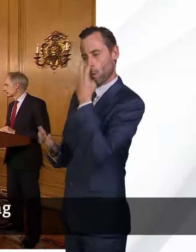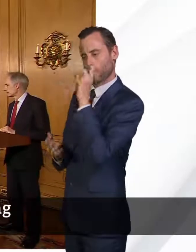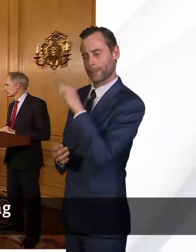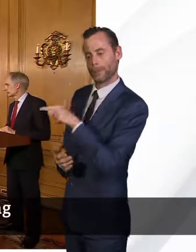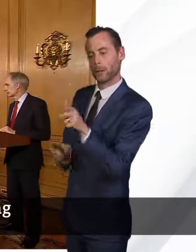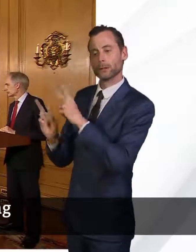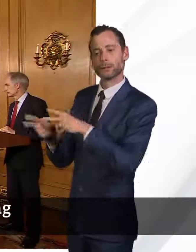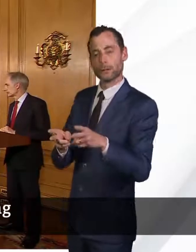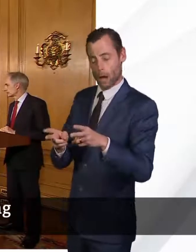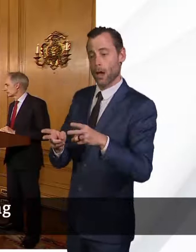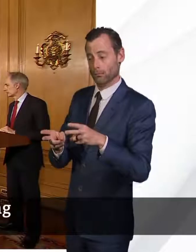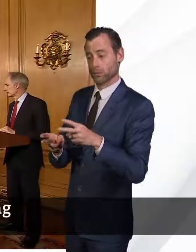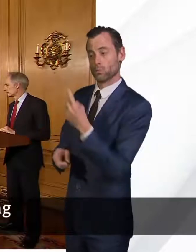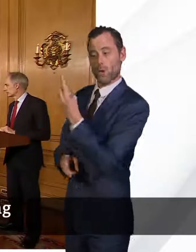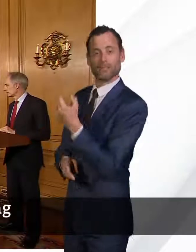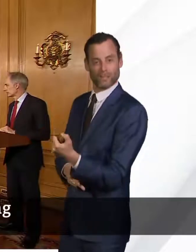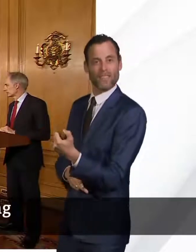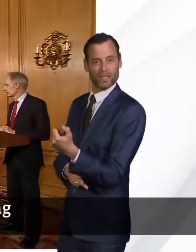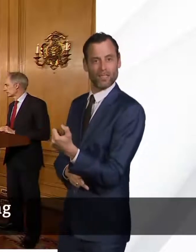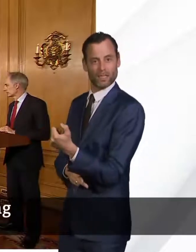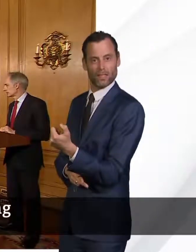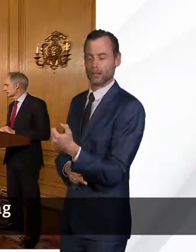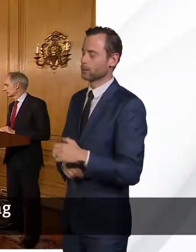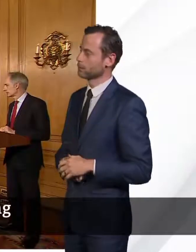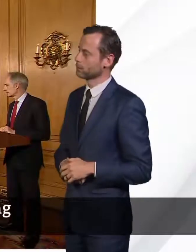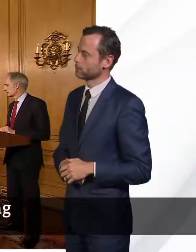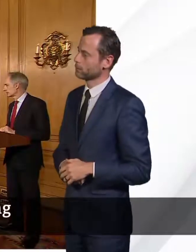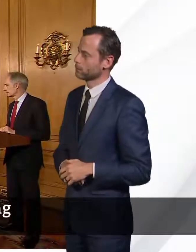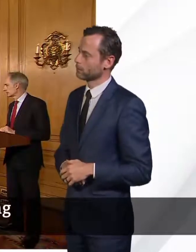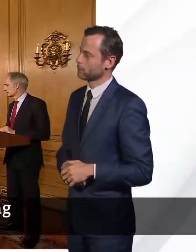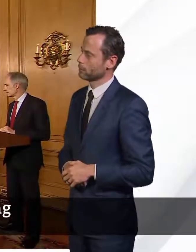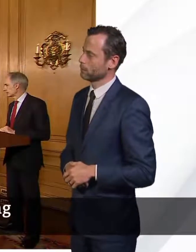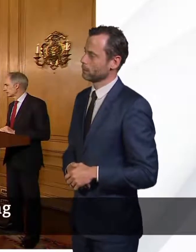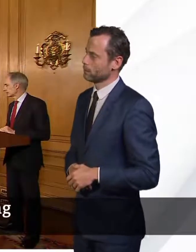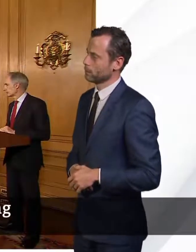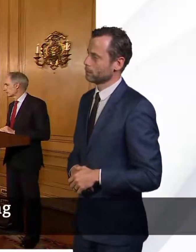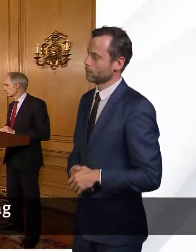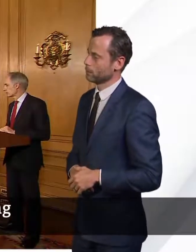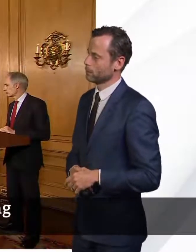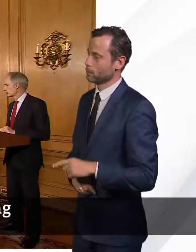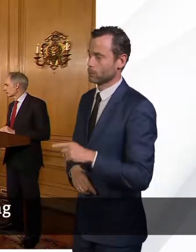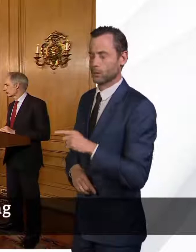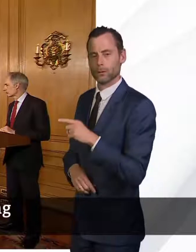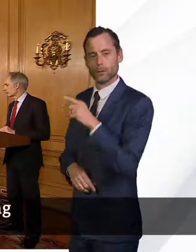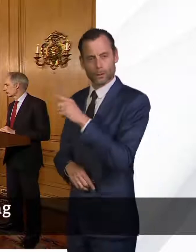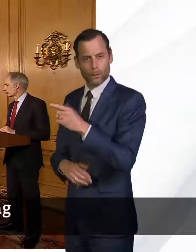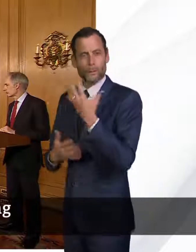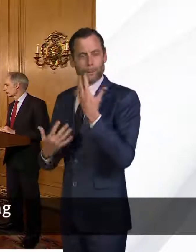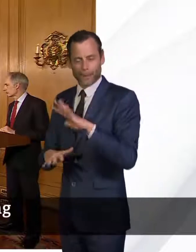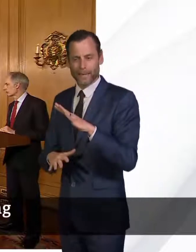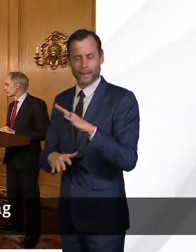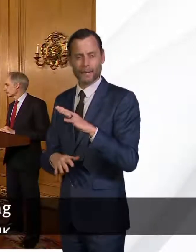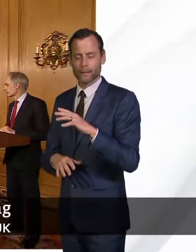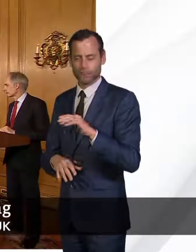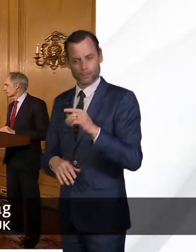it's an area which you've highlighted many times in the past, and an area where we've got a huge amount of focus.